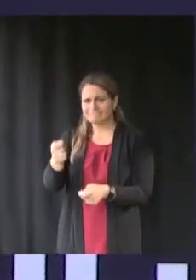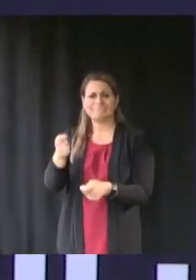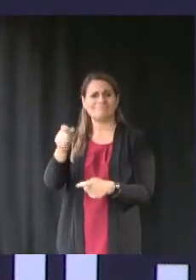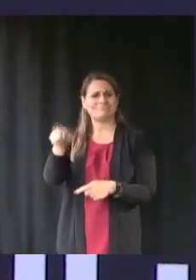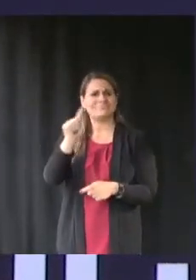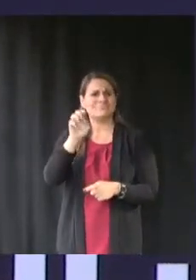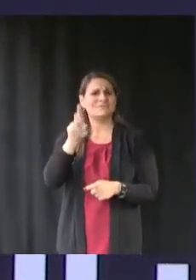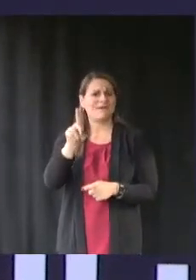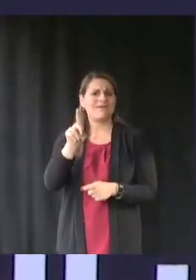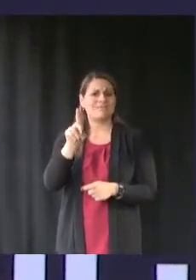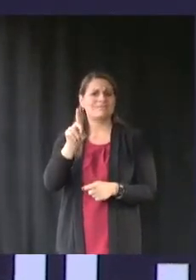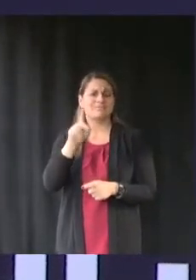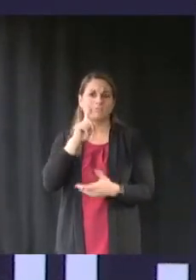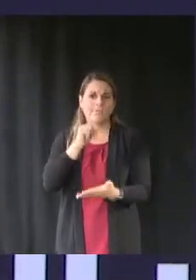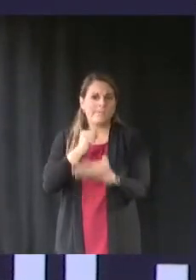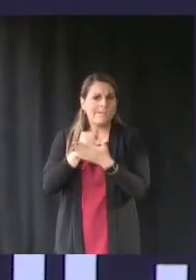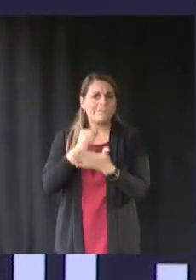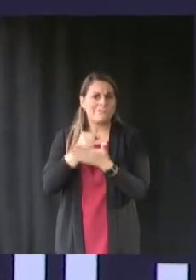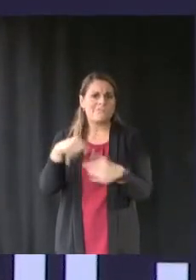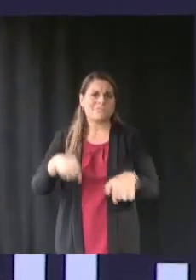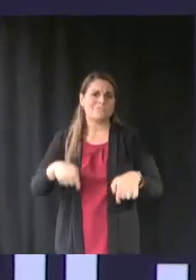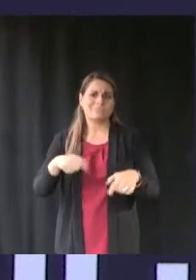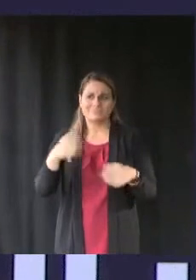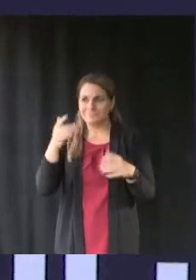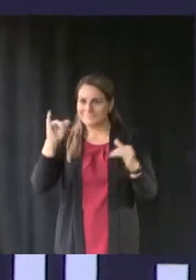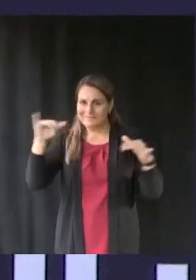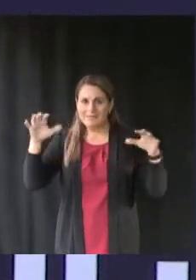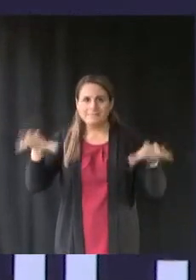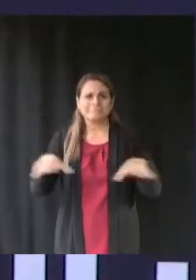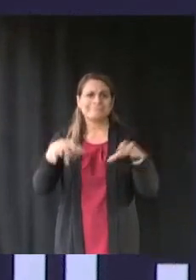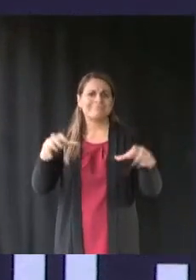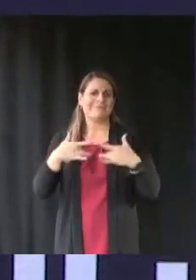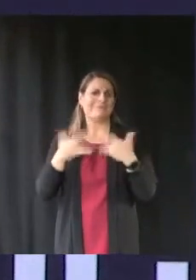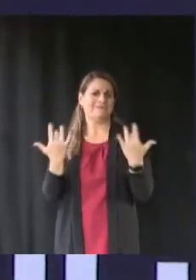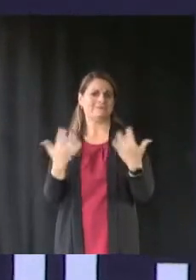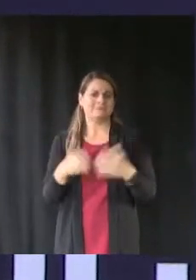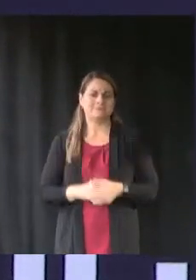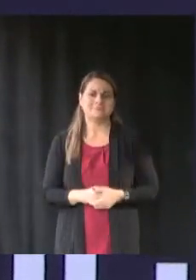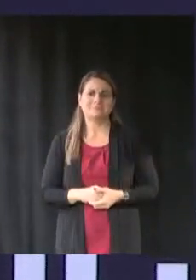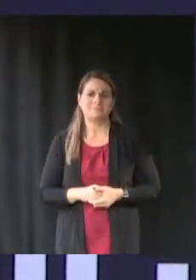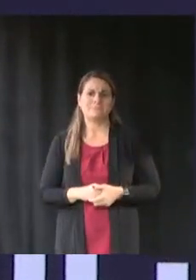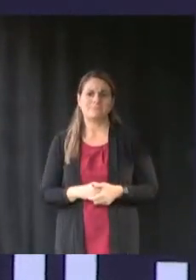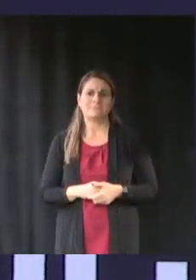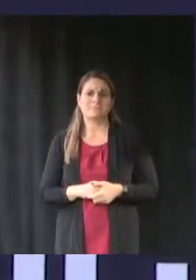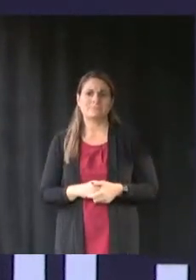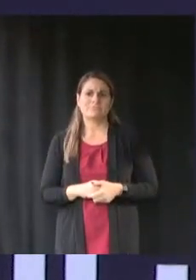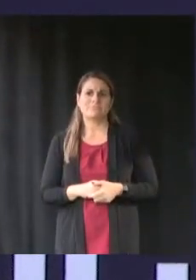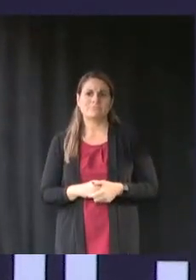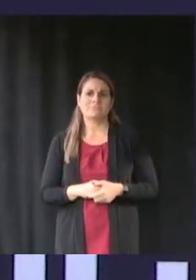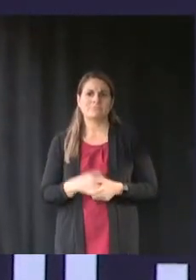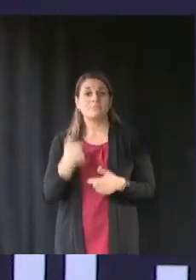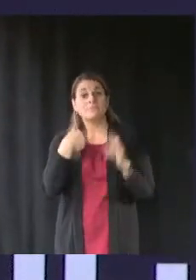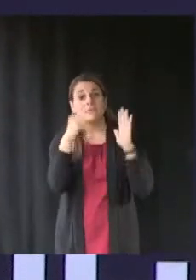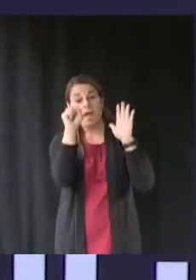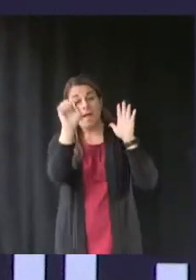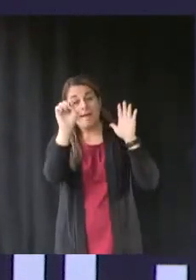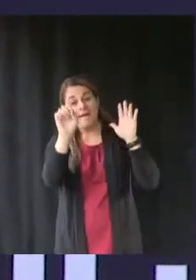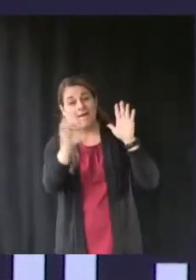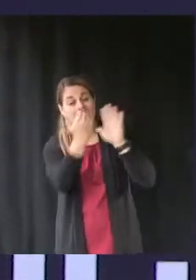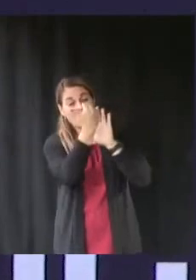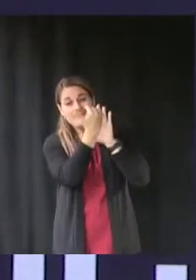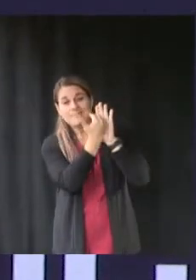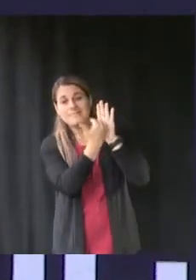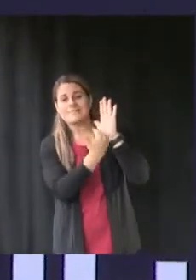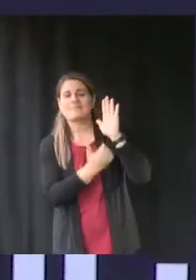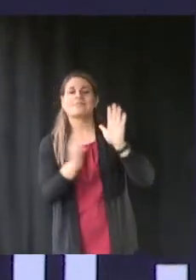all your help on this as well. I want to also remiss, if I'm not going to get down all of them because that would take the next 20 minutes, but I want to thank